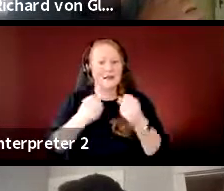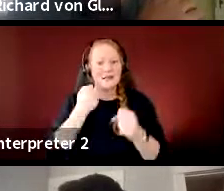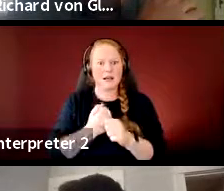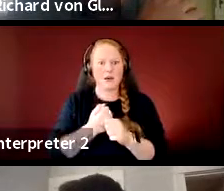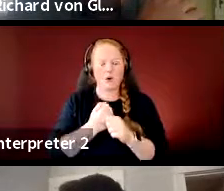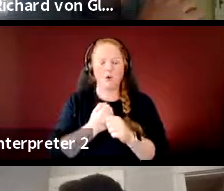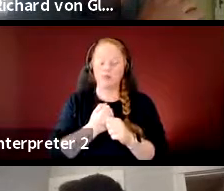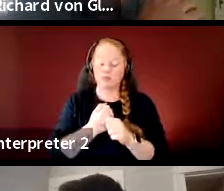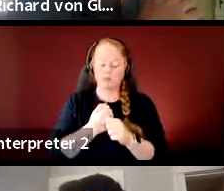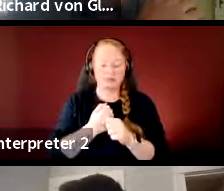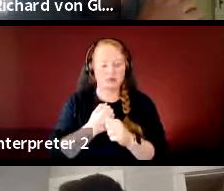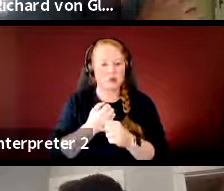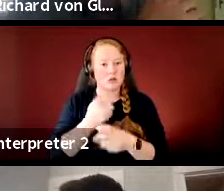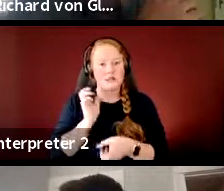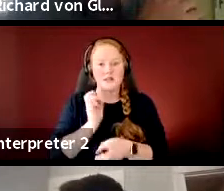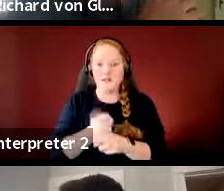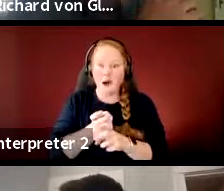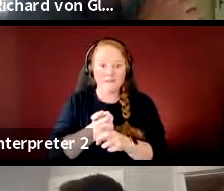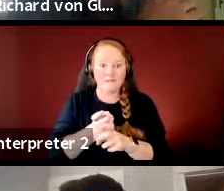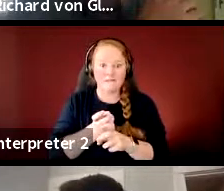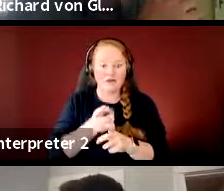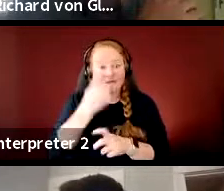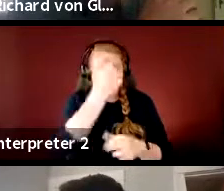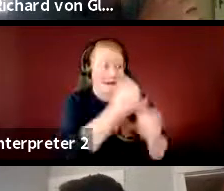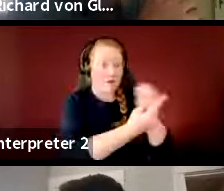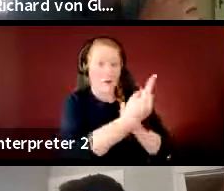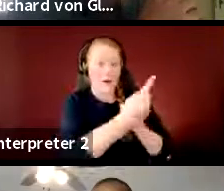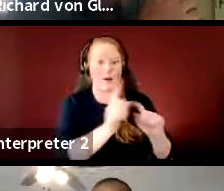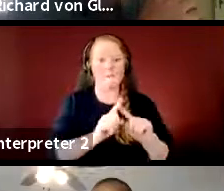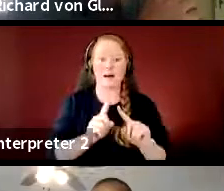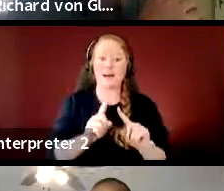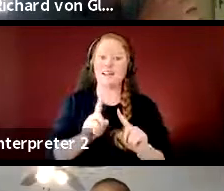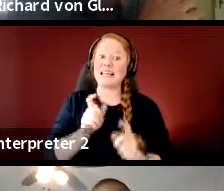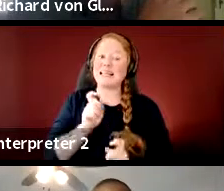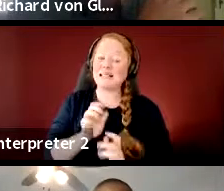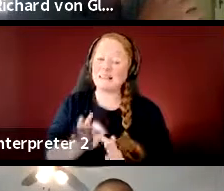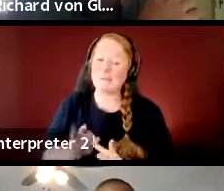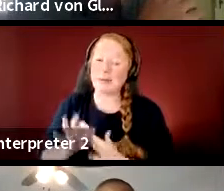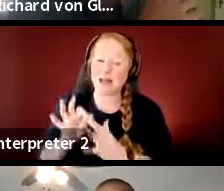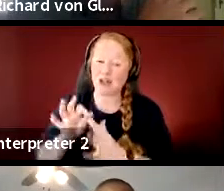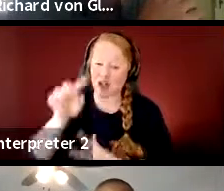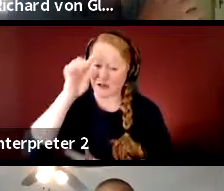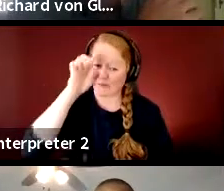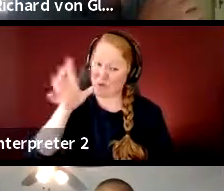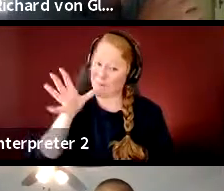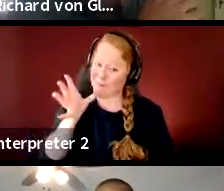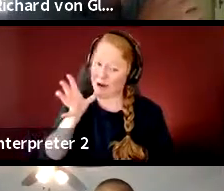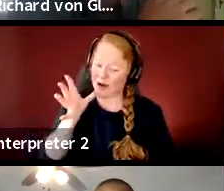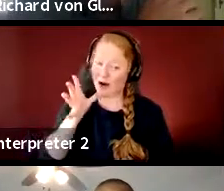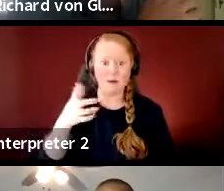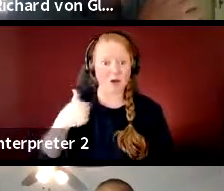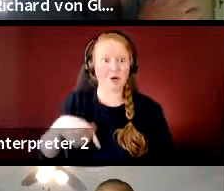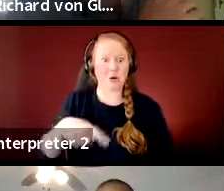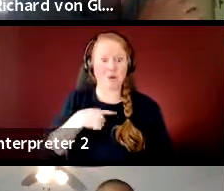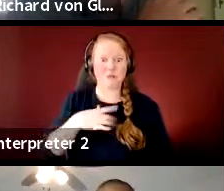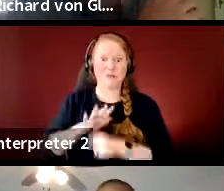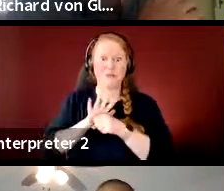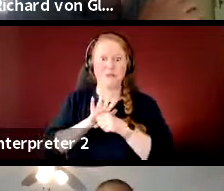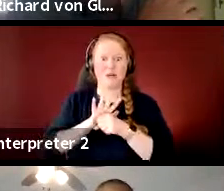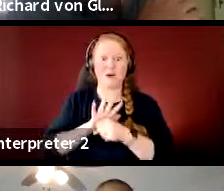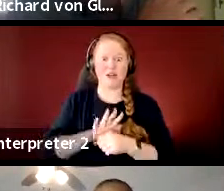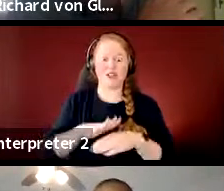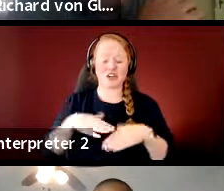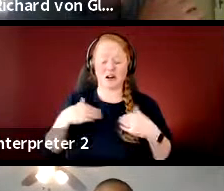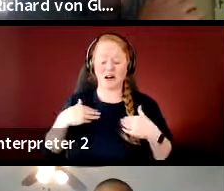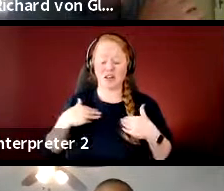been especially tough on moms. We have been pushed to exhaustion trying to juggle life and work